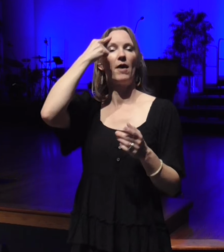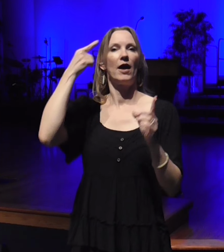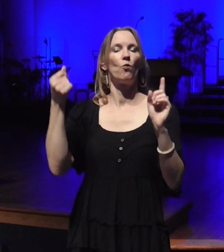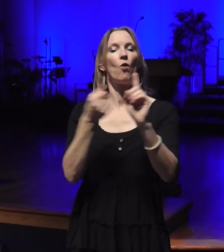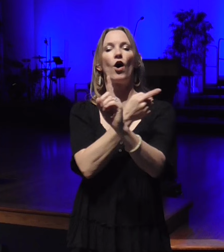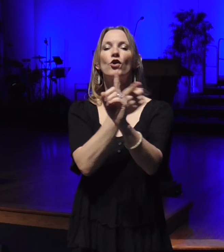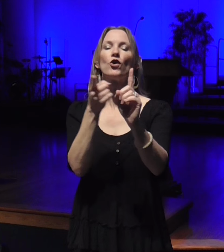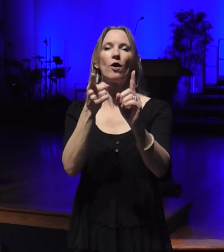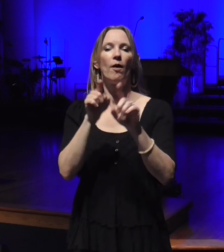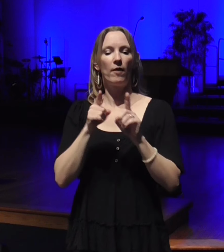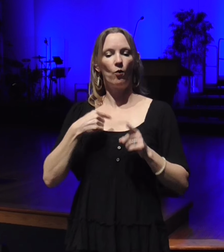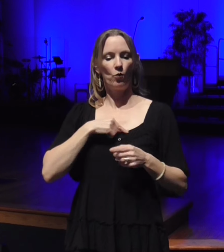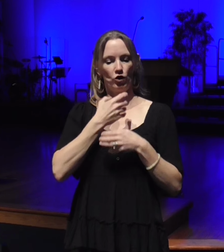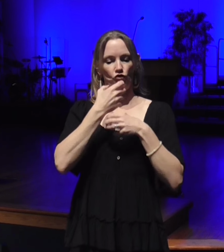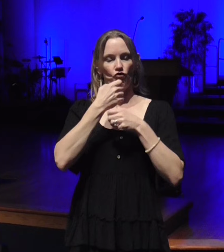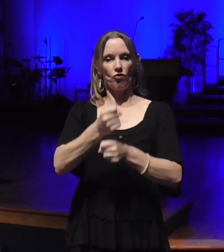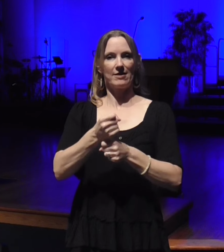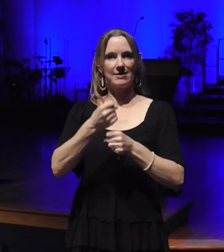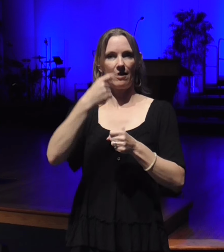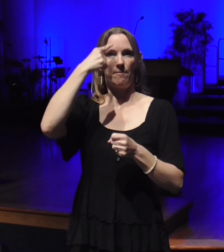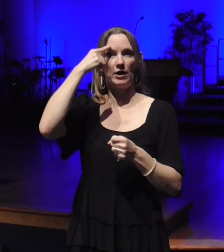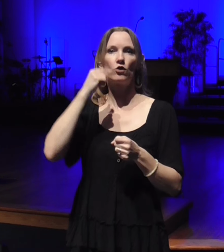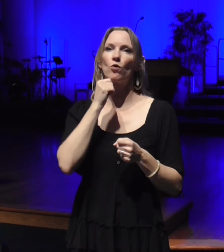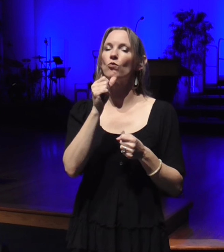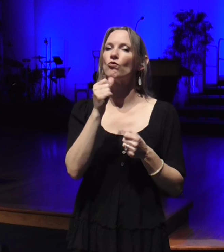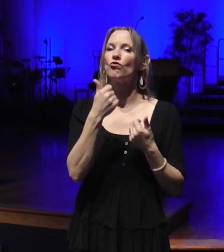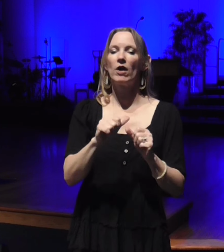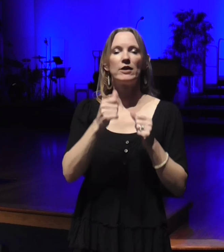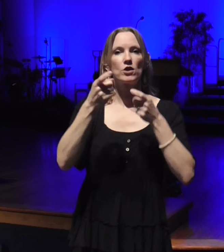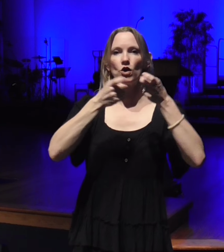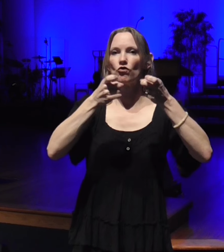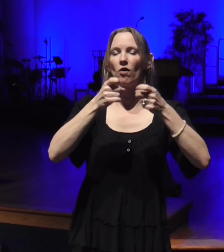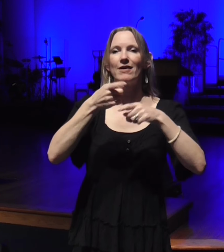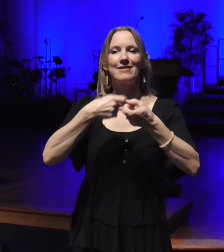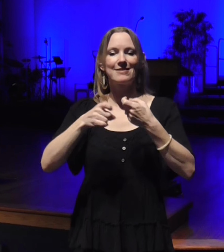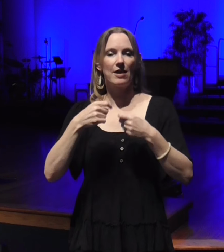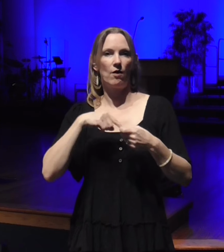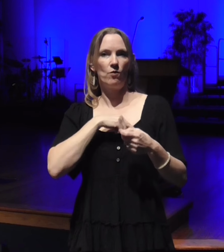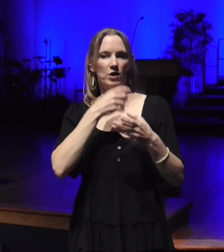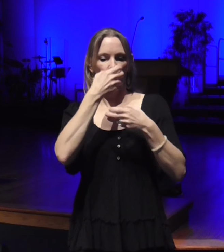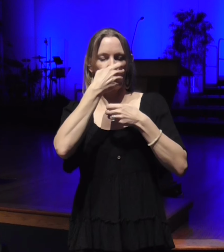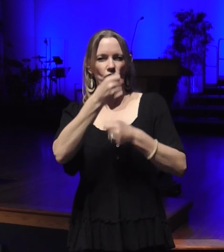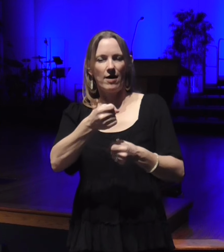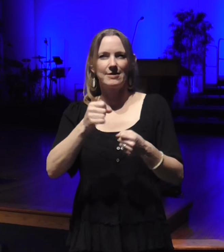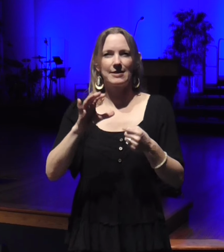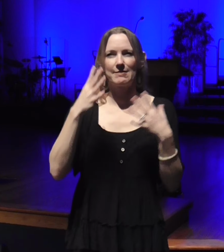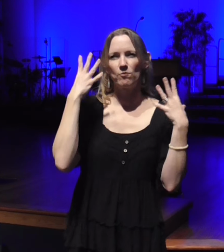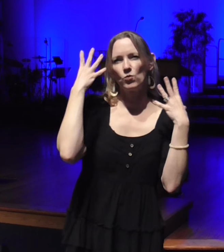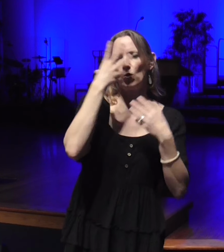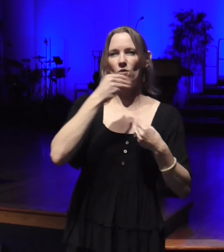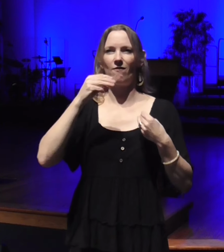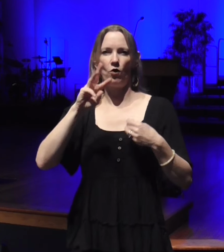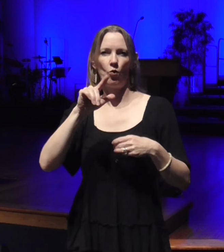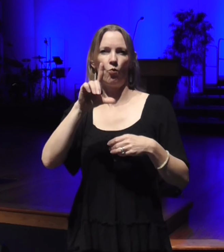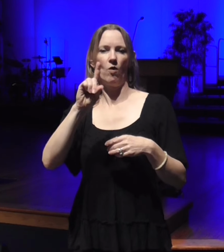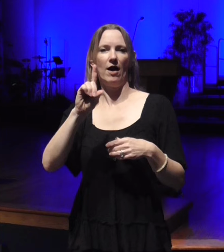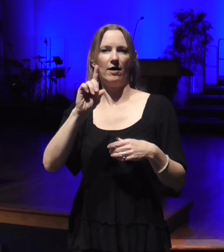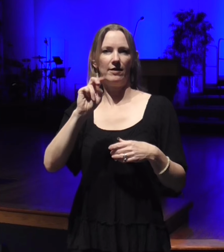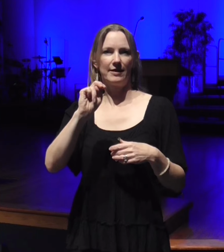mind. We don't try to control our mind, but we trust in its inherent and beautiful wildness